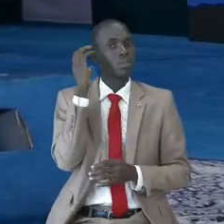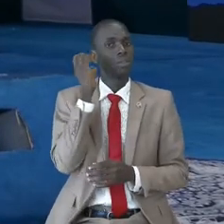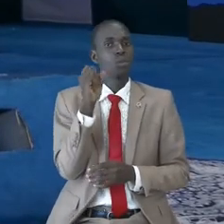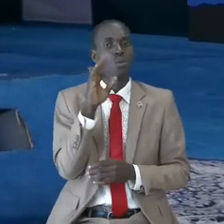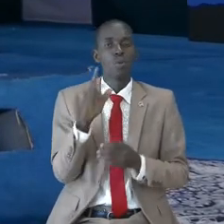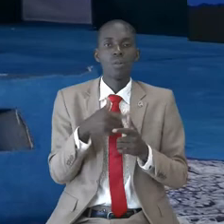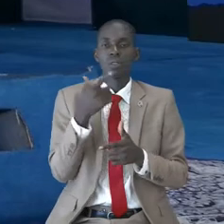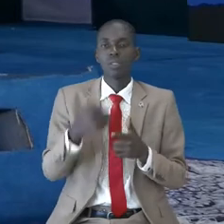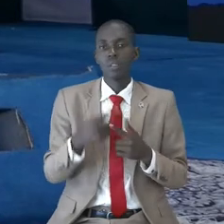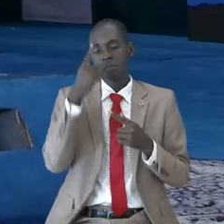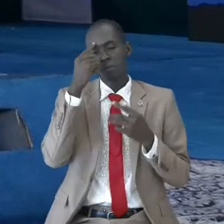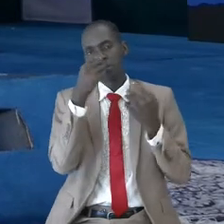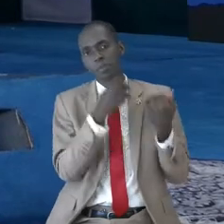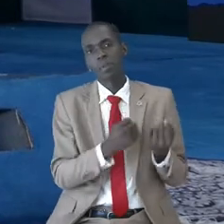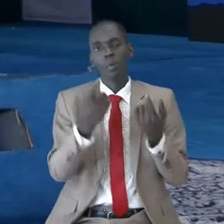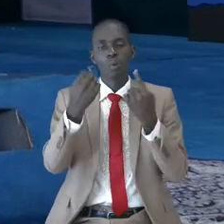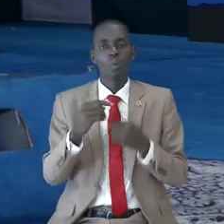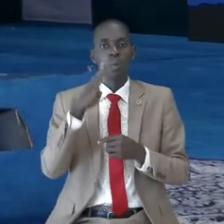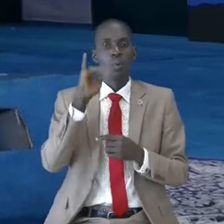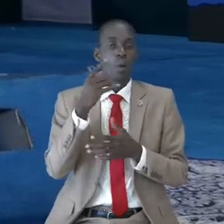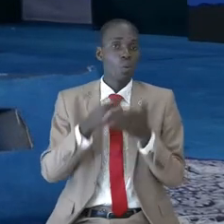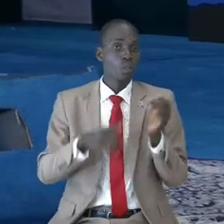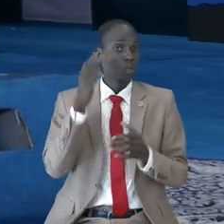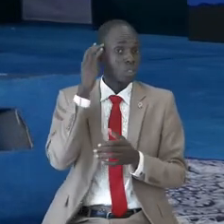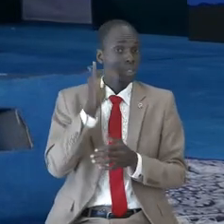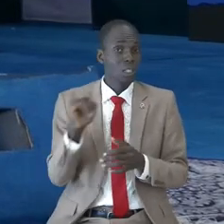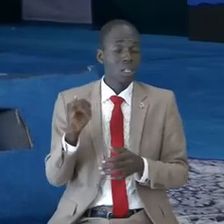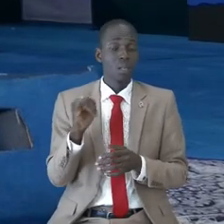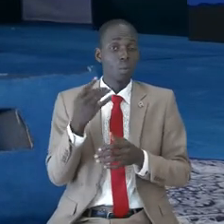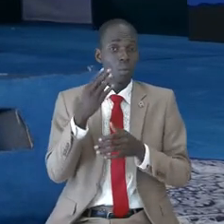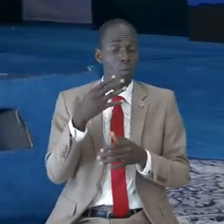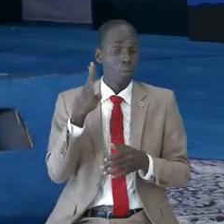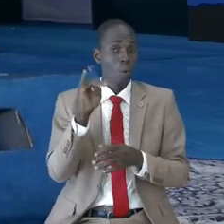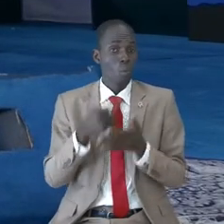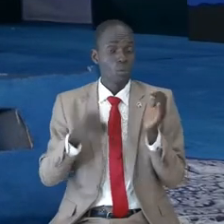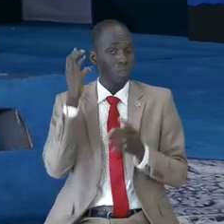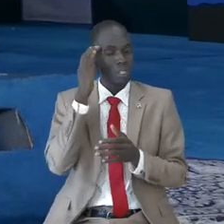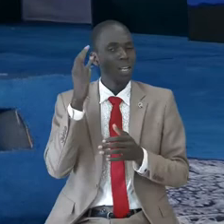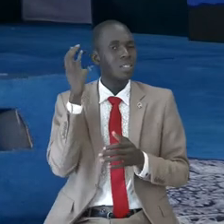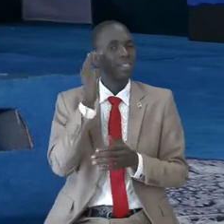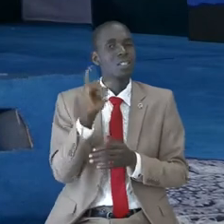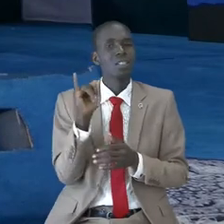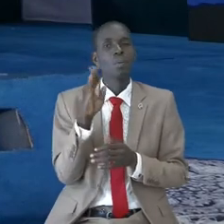faith cometh by hearing, and hearing by the word